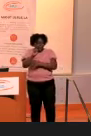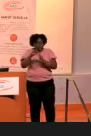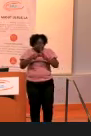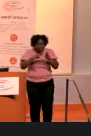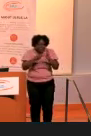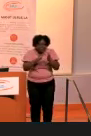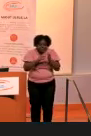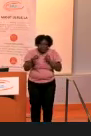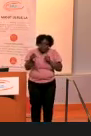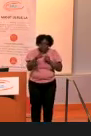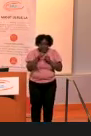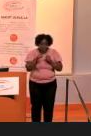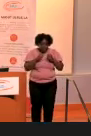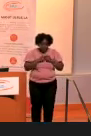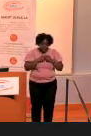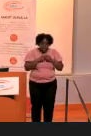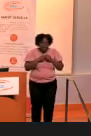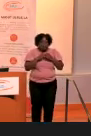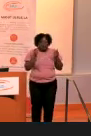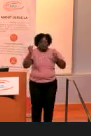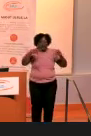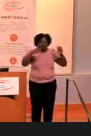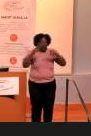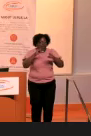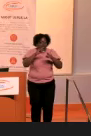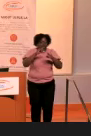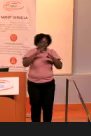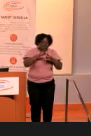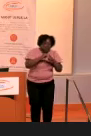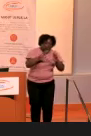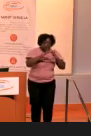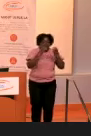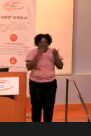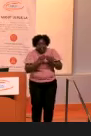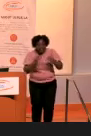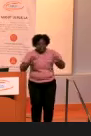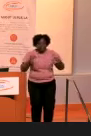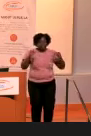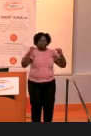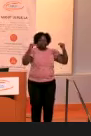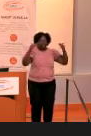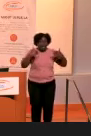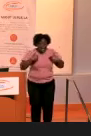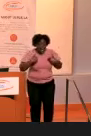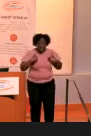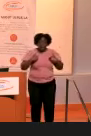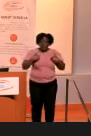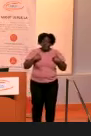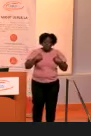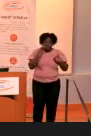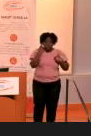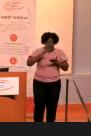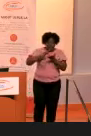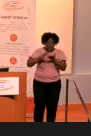Can often be a little bit of a word soup where you're talking about classes and stages. And I recently had a drug